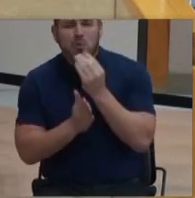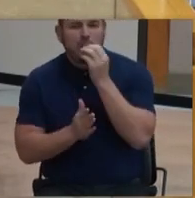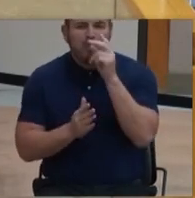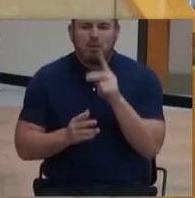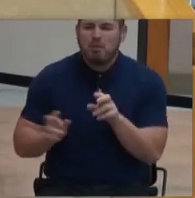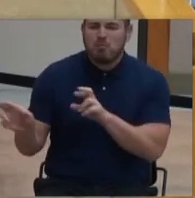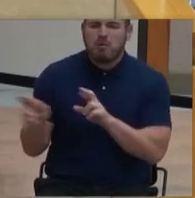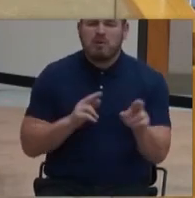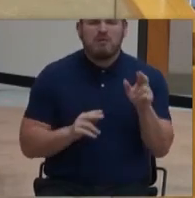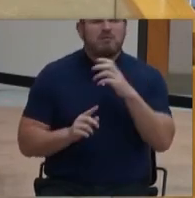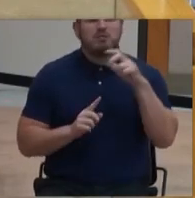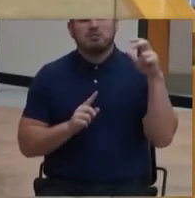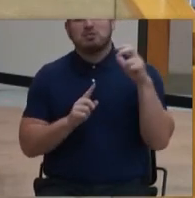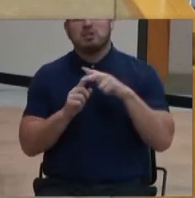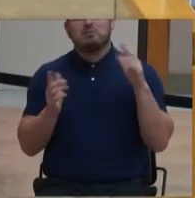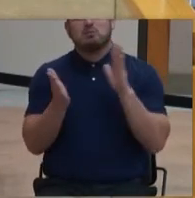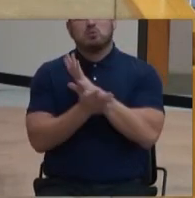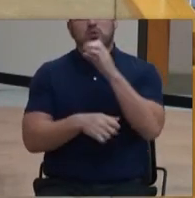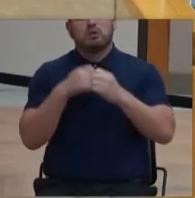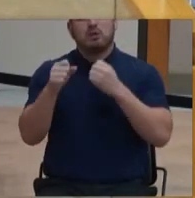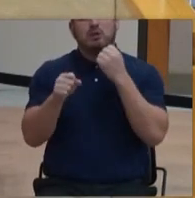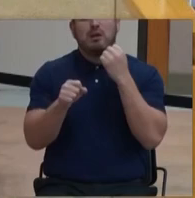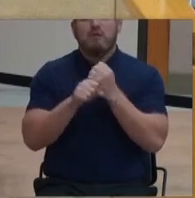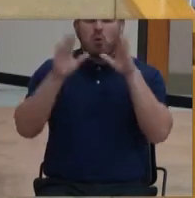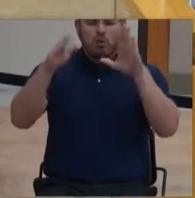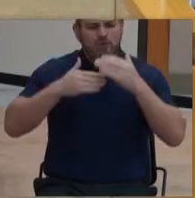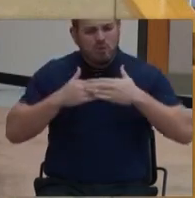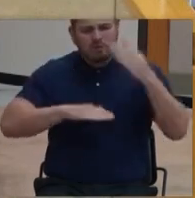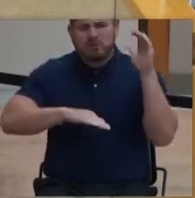hope you all have a wonderful rest of your evening. Thank you for having me.